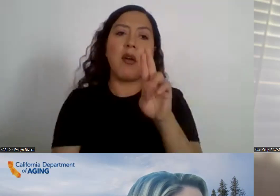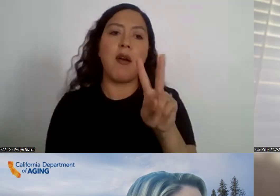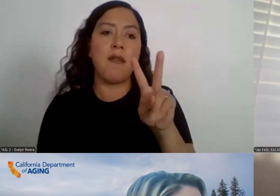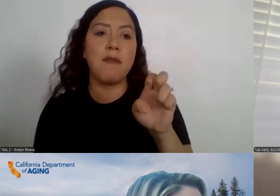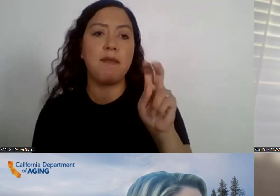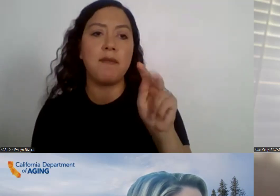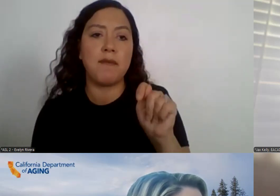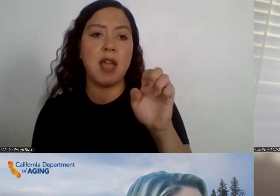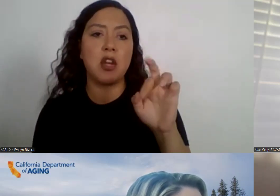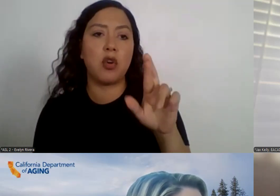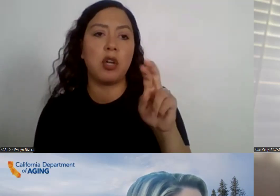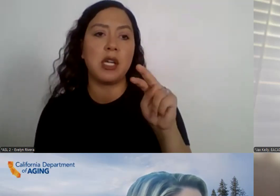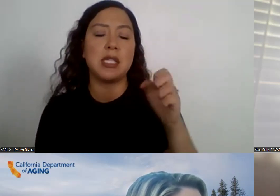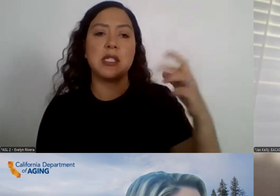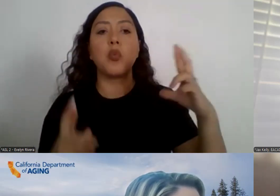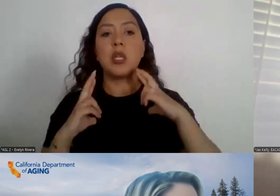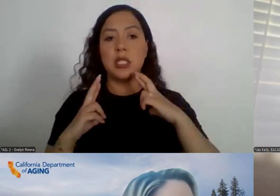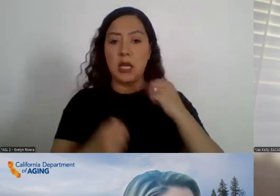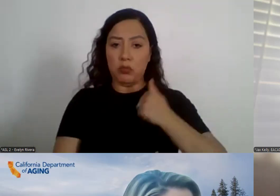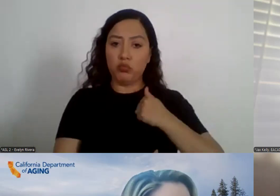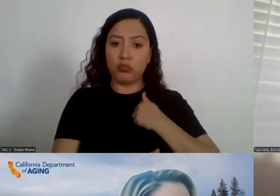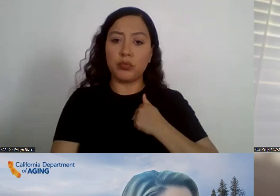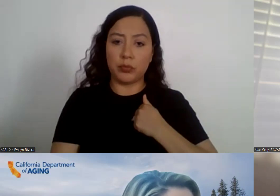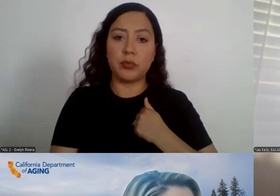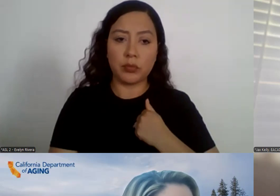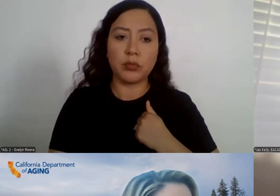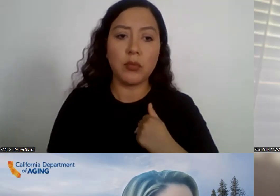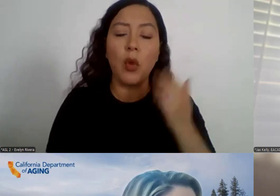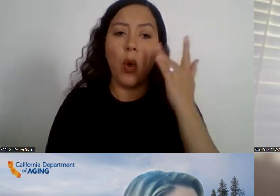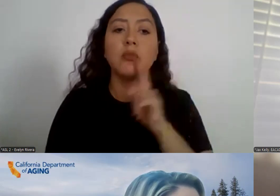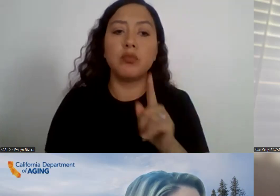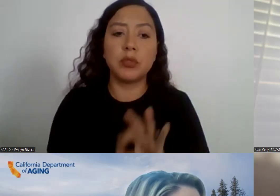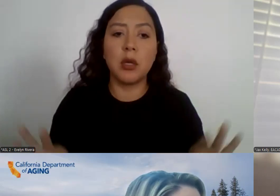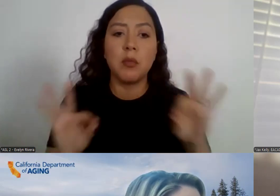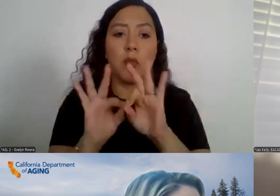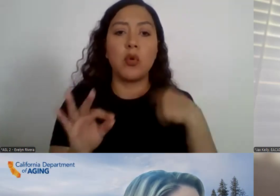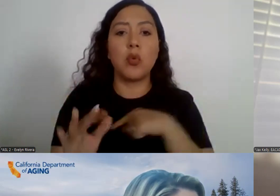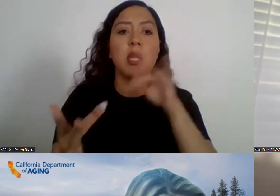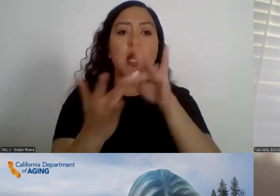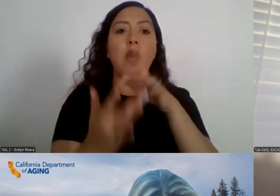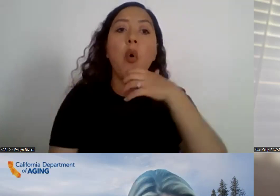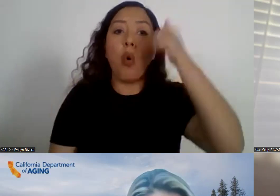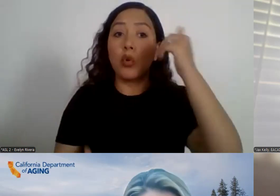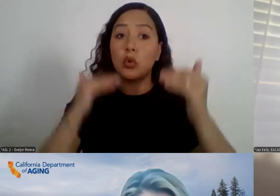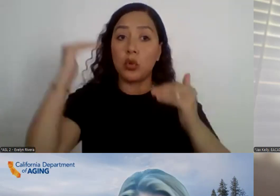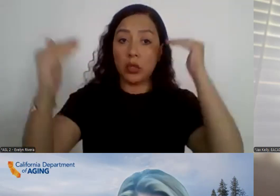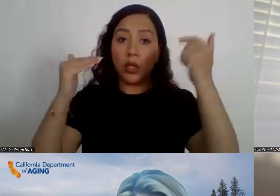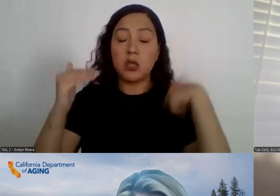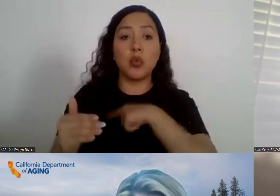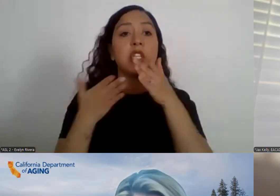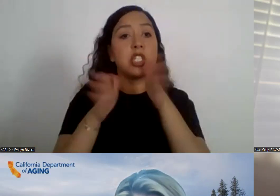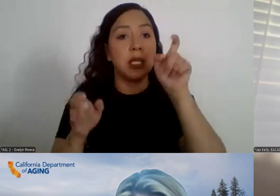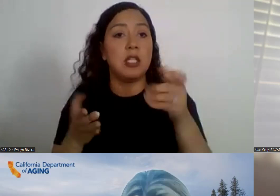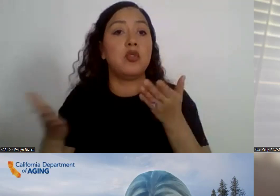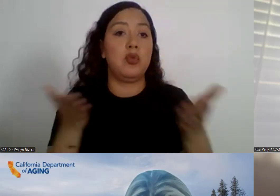missed that if that came up earlier, because that is another community of people, older adults generally, that we need to be able to